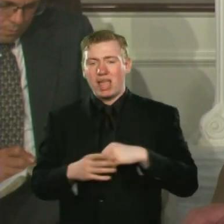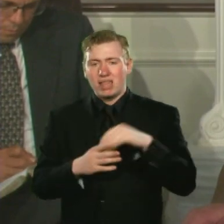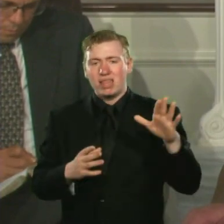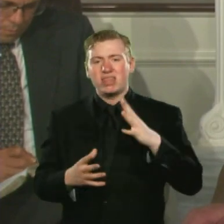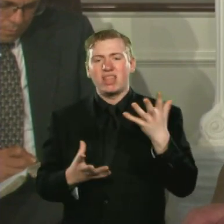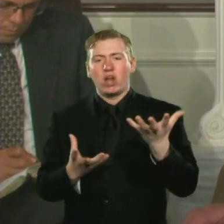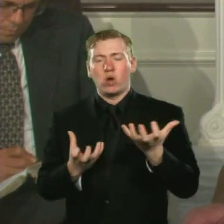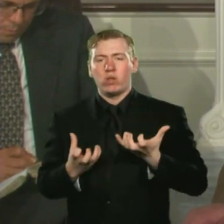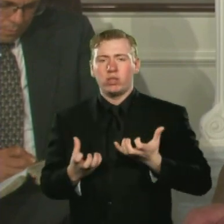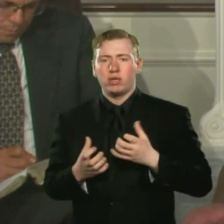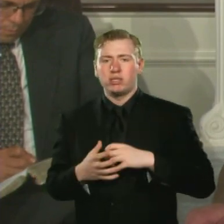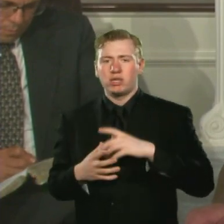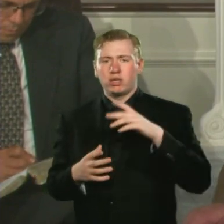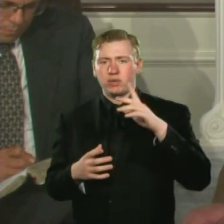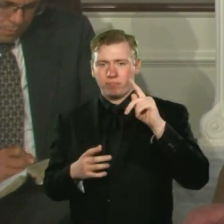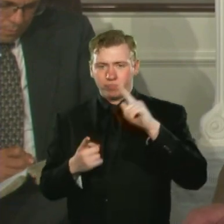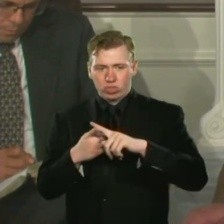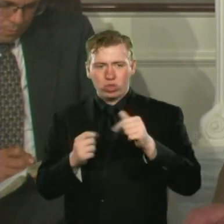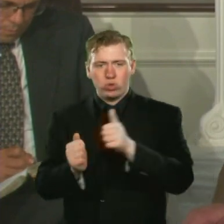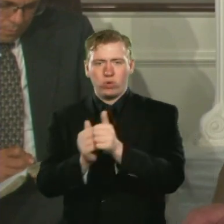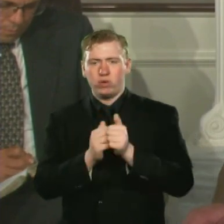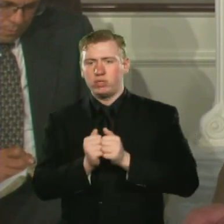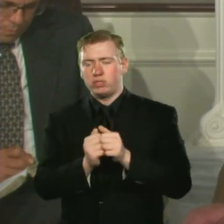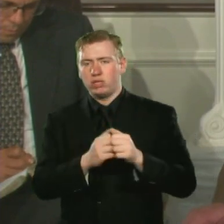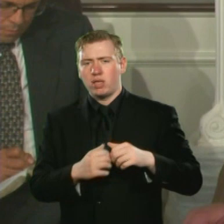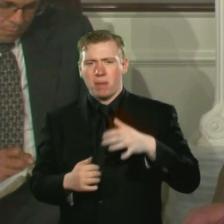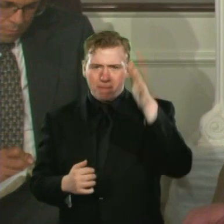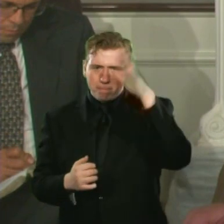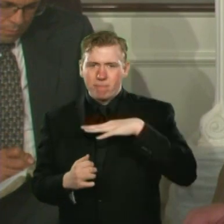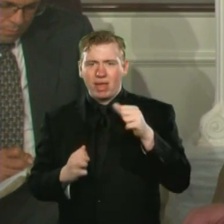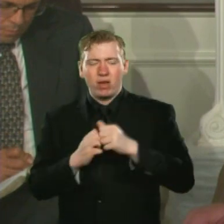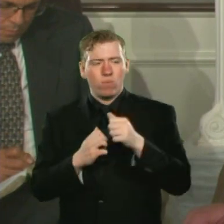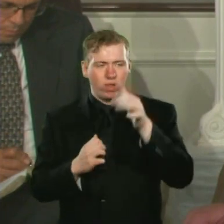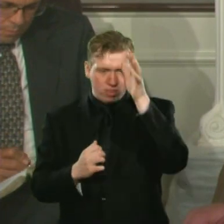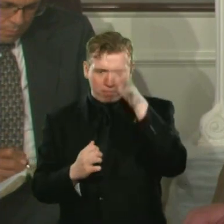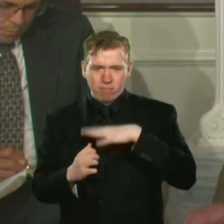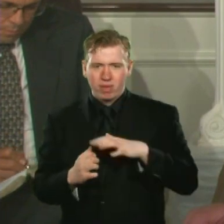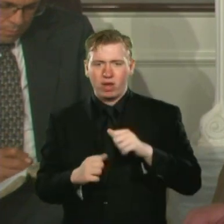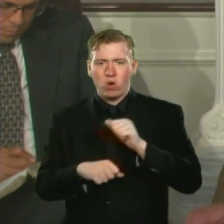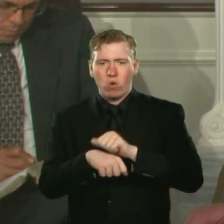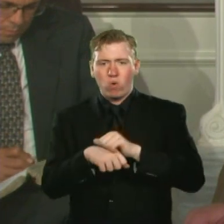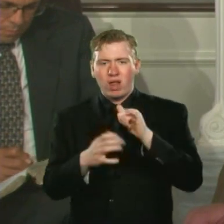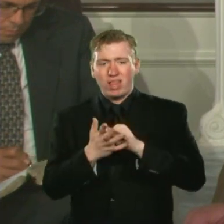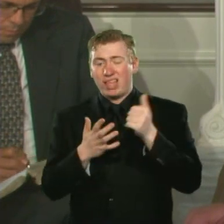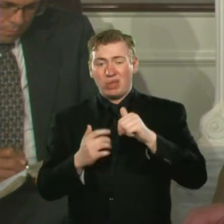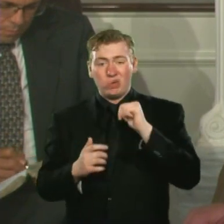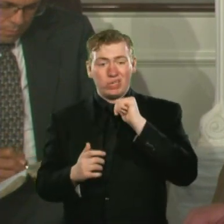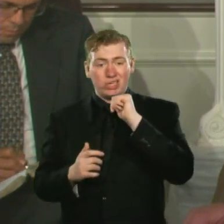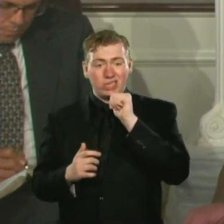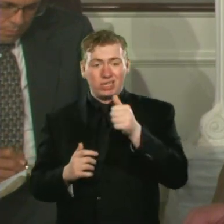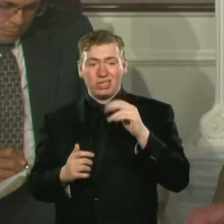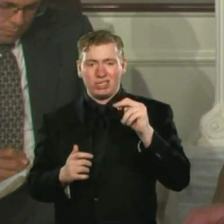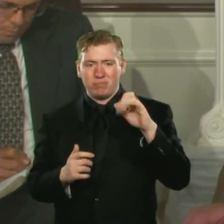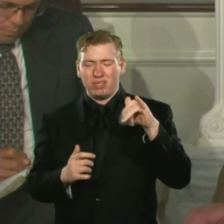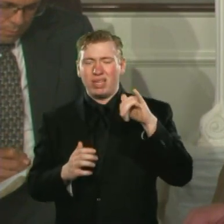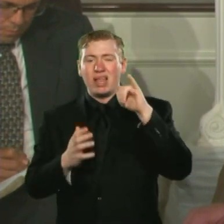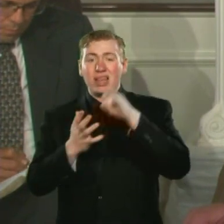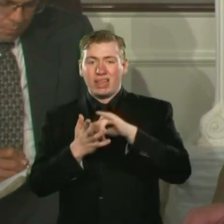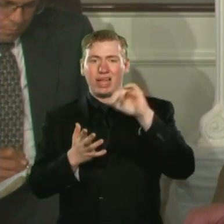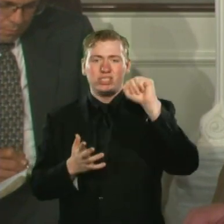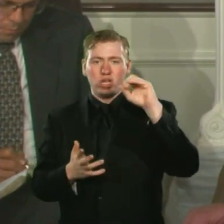toward one another. Men with men, working that which is unseemly," that's homosexuality, that's